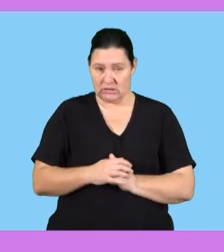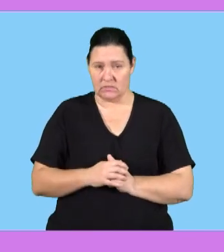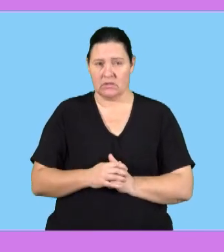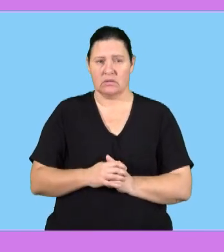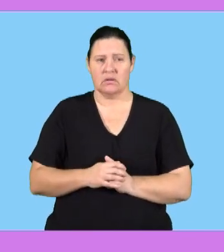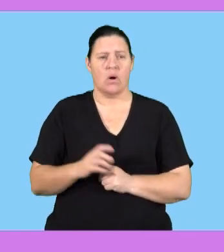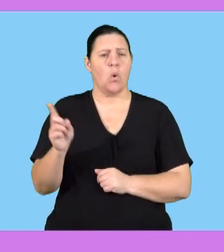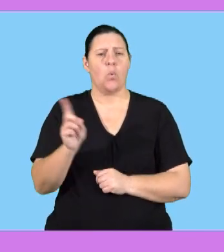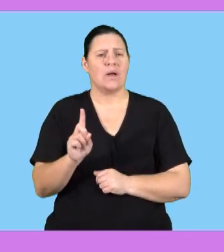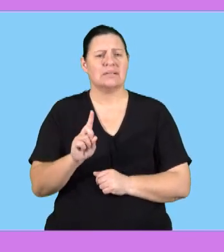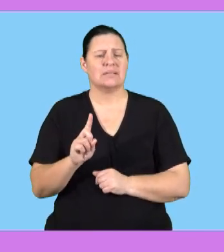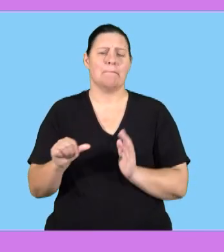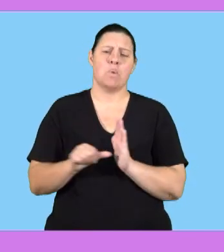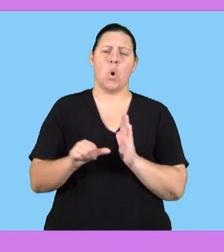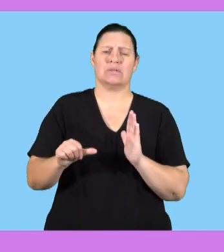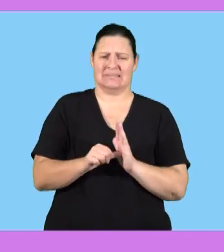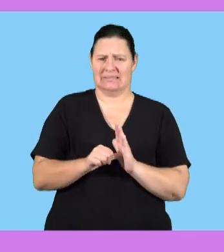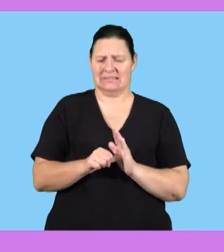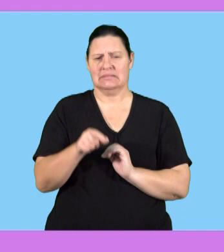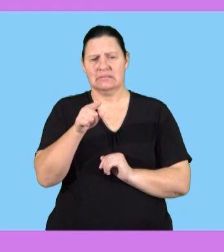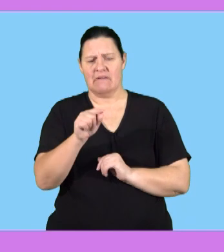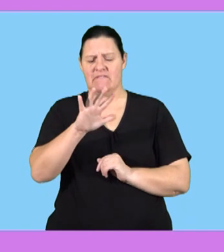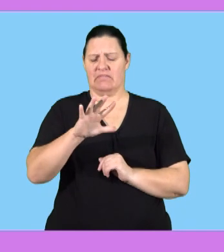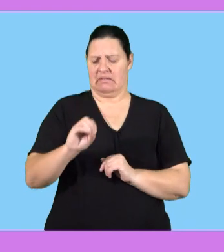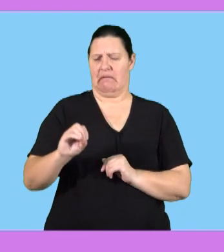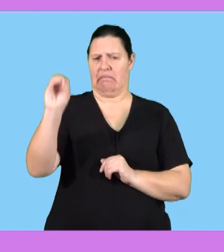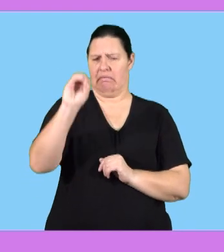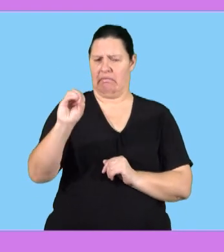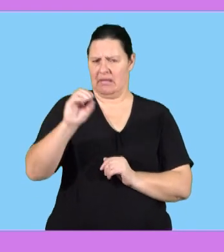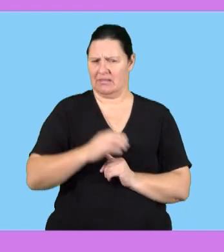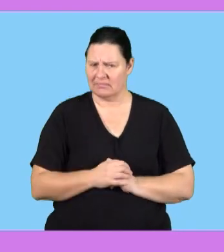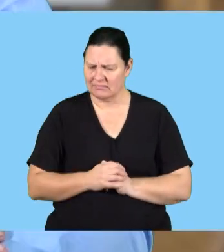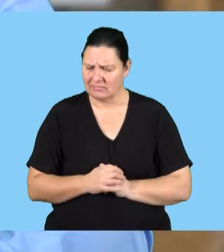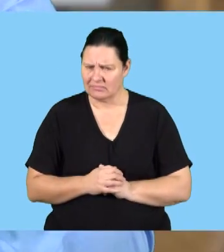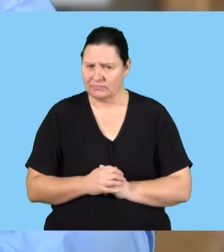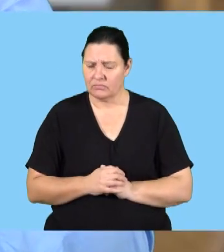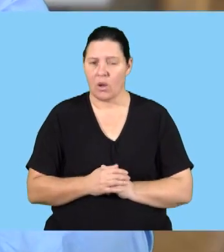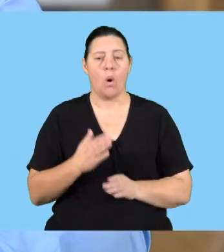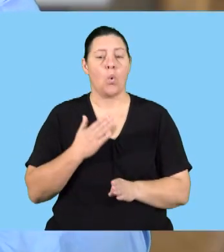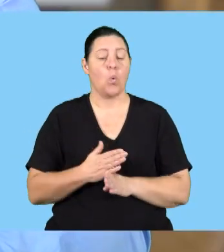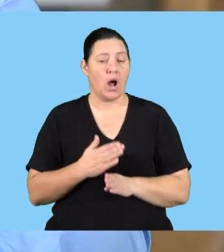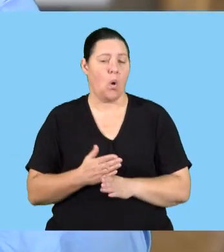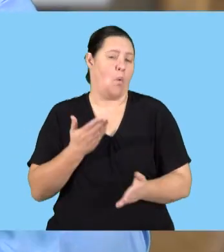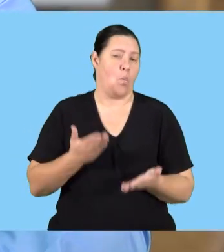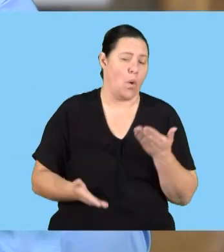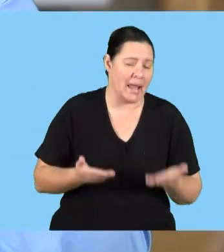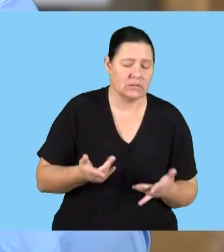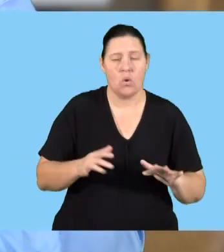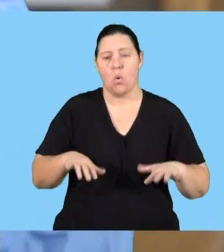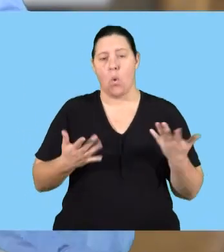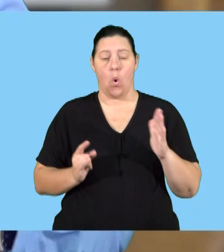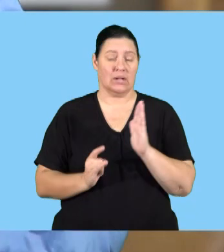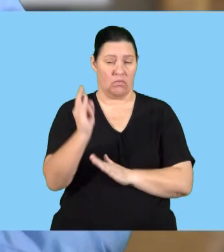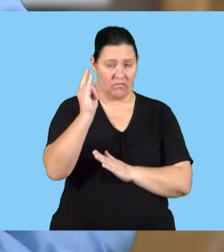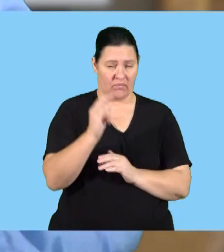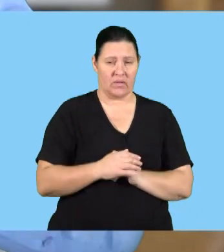here, what is the significance of the 50th percentile? So whether we work in terms of weight